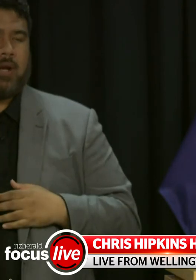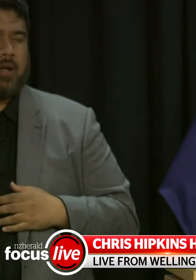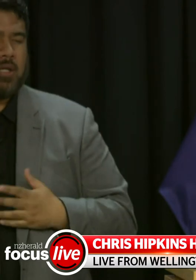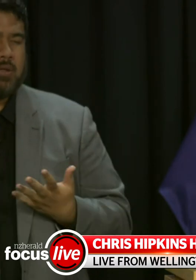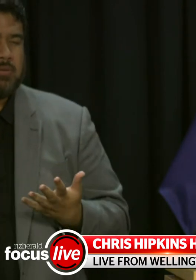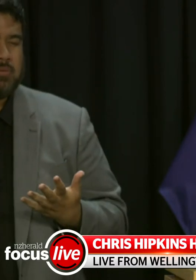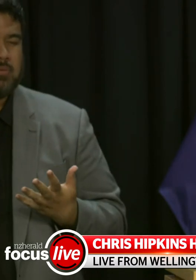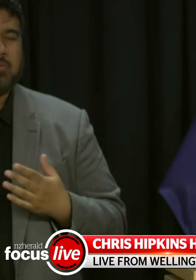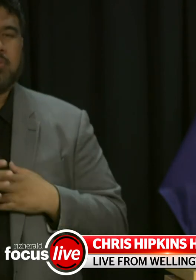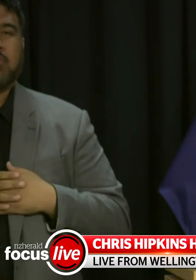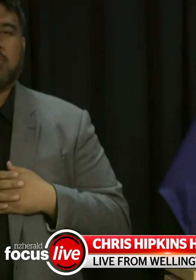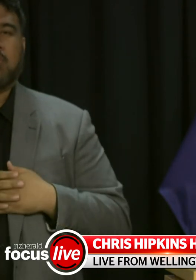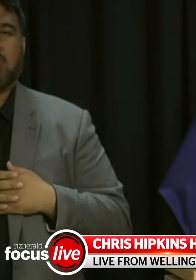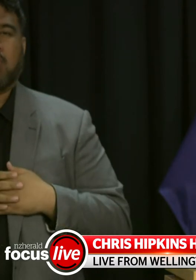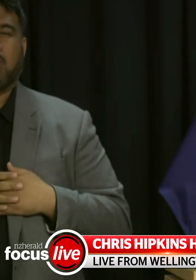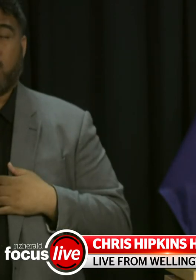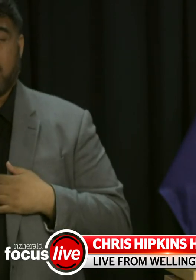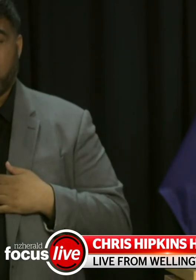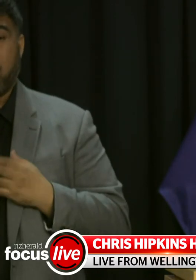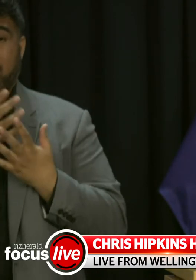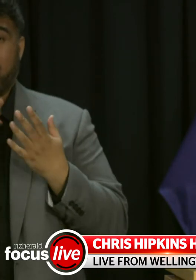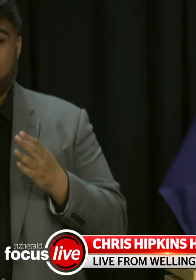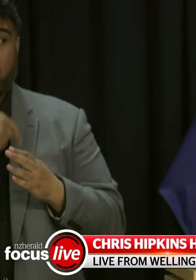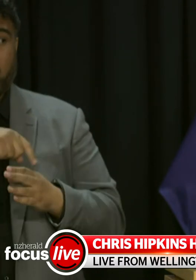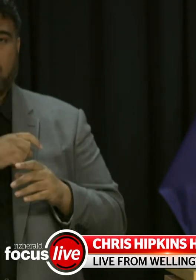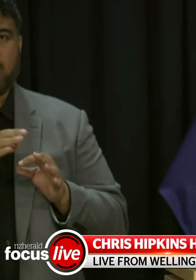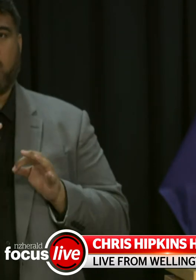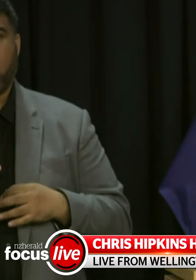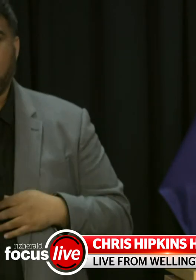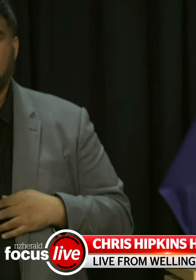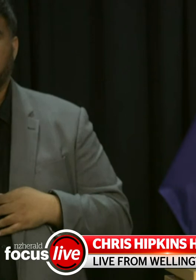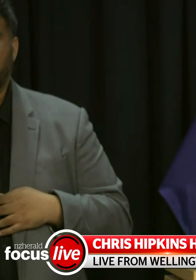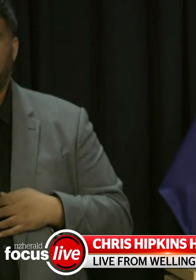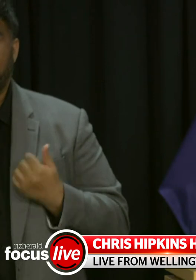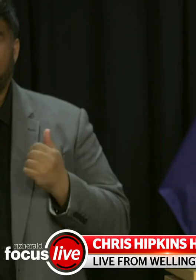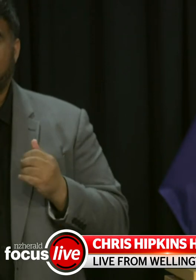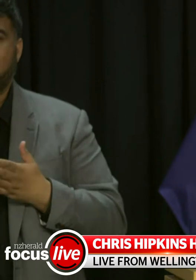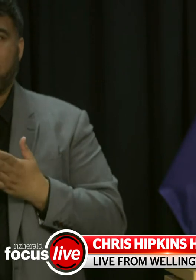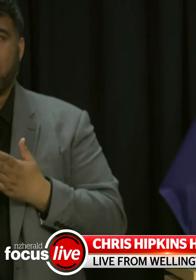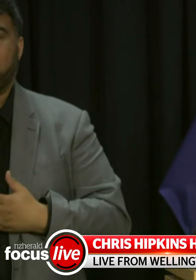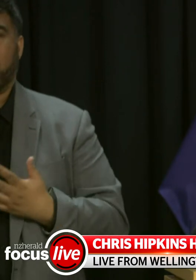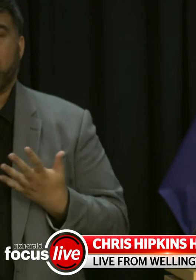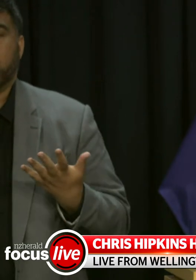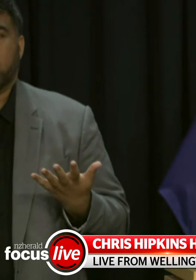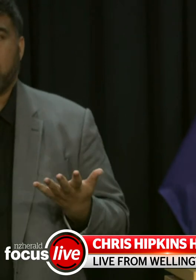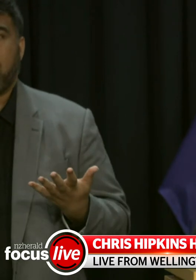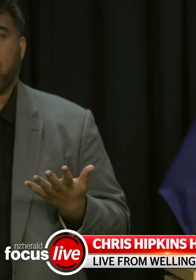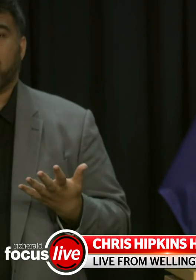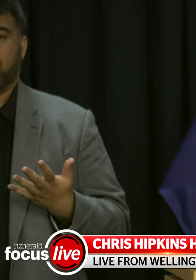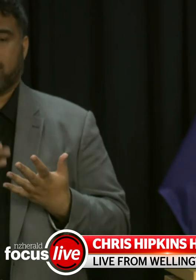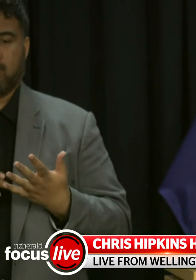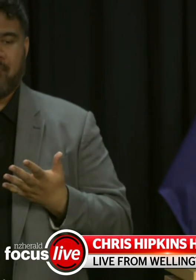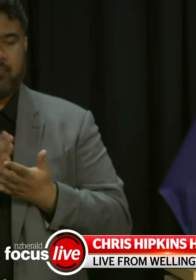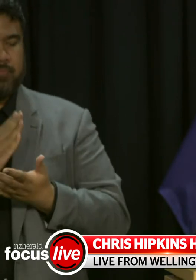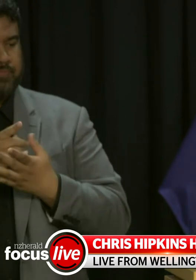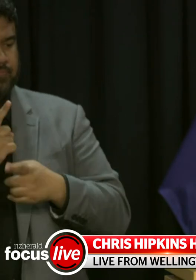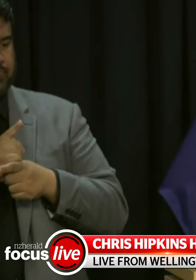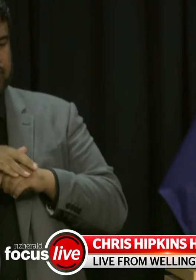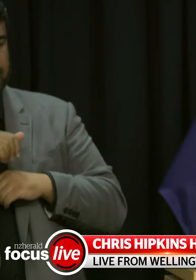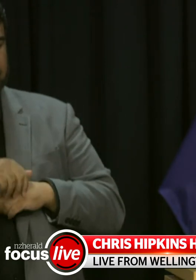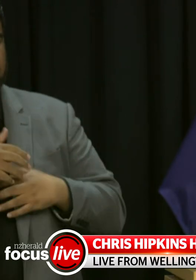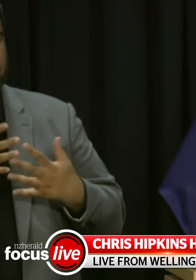talking about today have waited to get a pay increase. And so look at other ways that we can determine defence remuneration, given